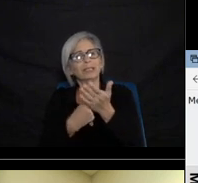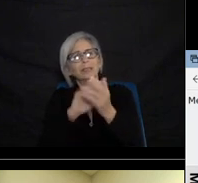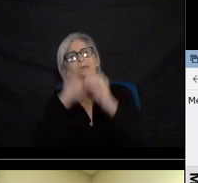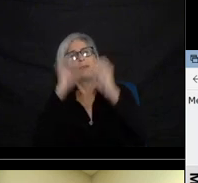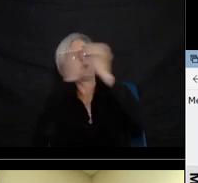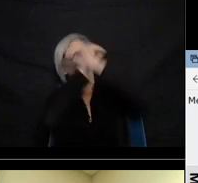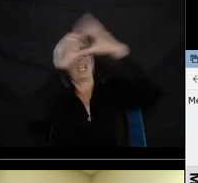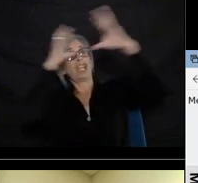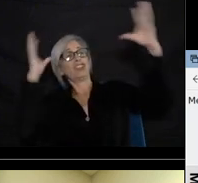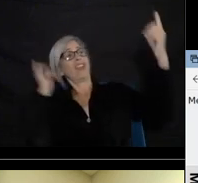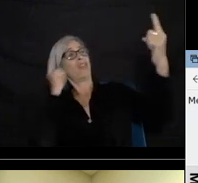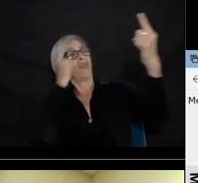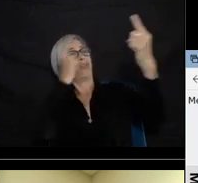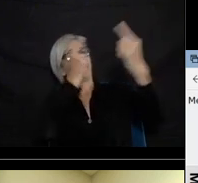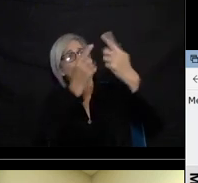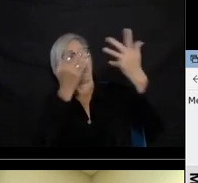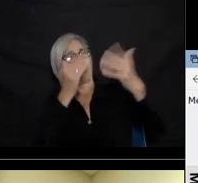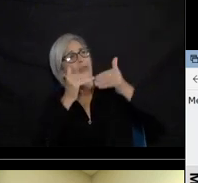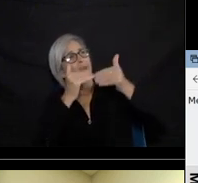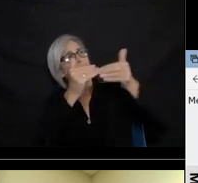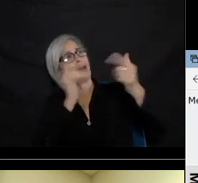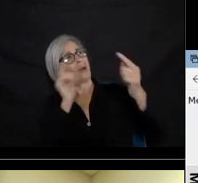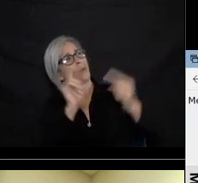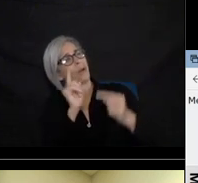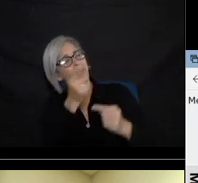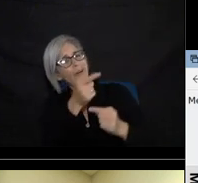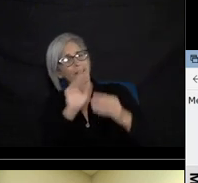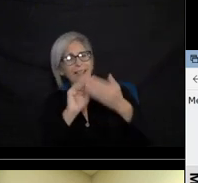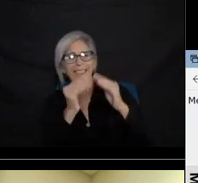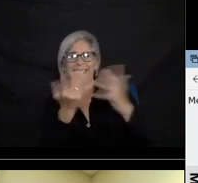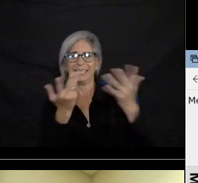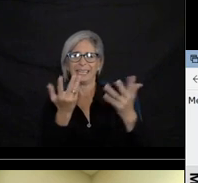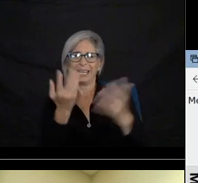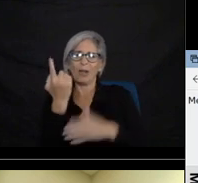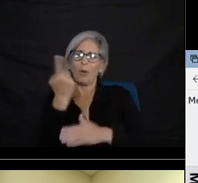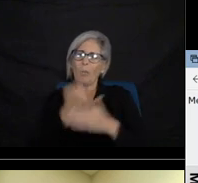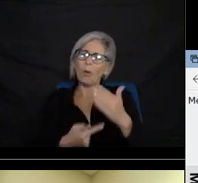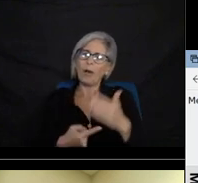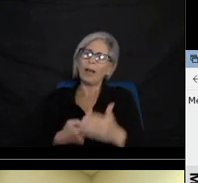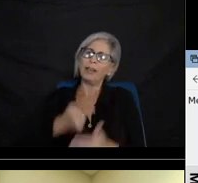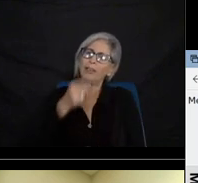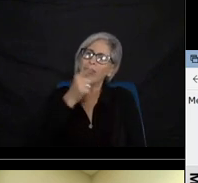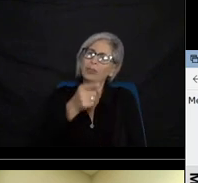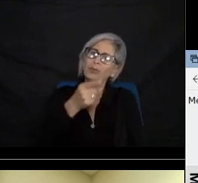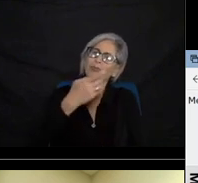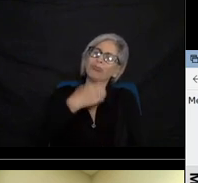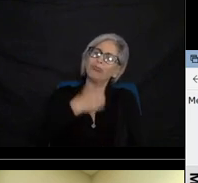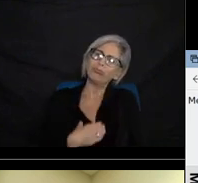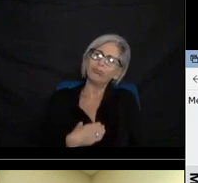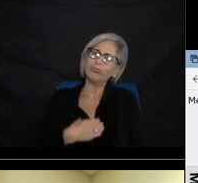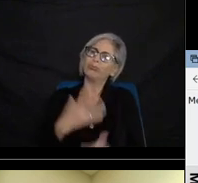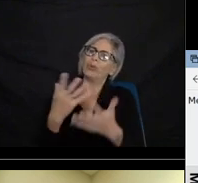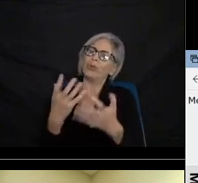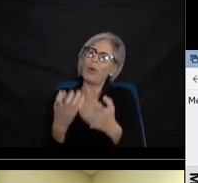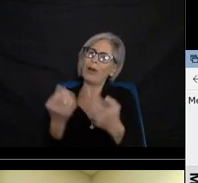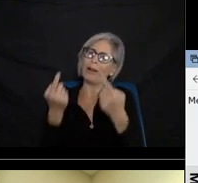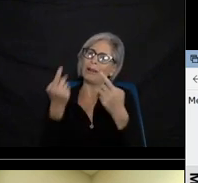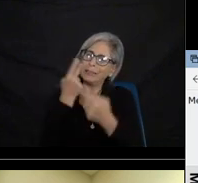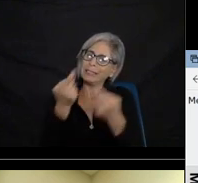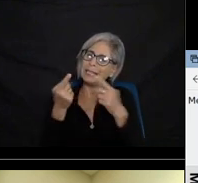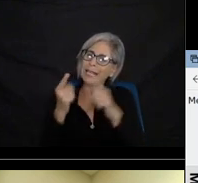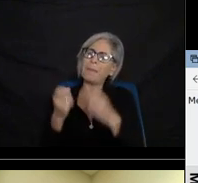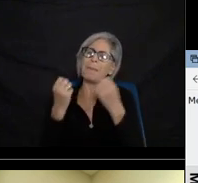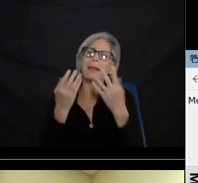and the goal of where we're headed as a city and what you desire. There are many things we